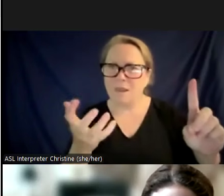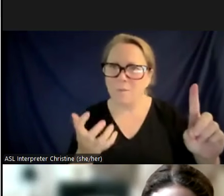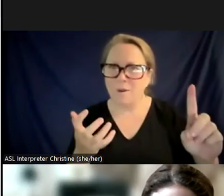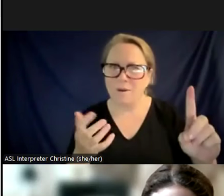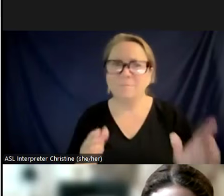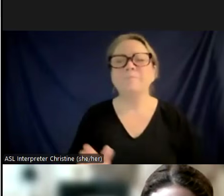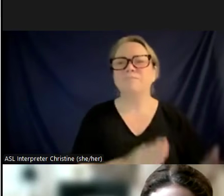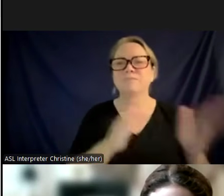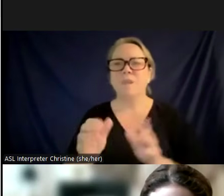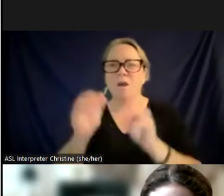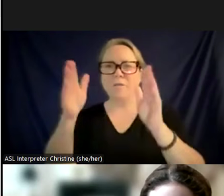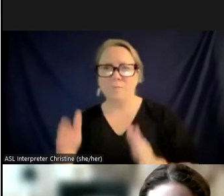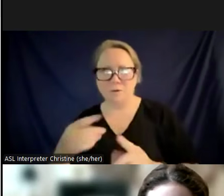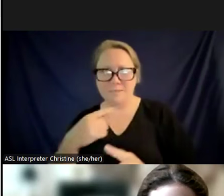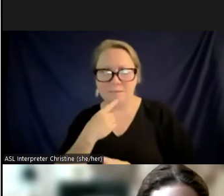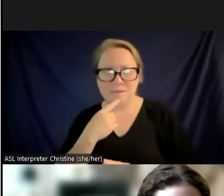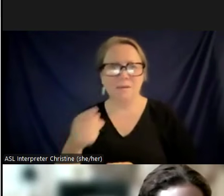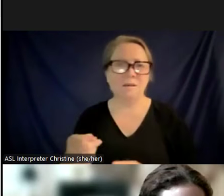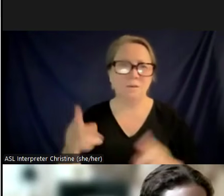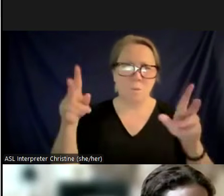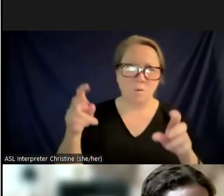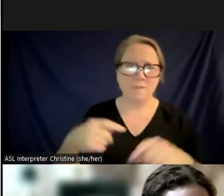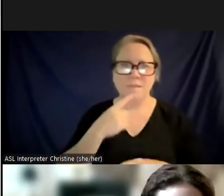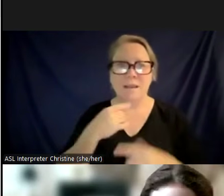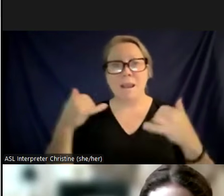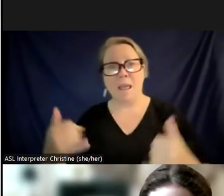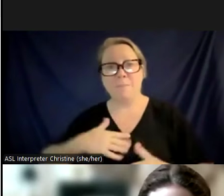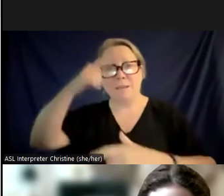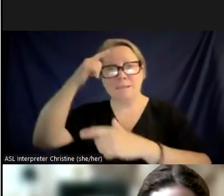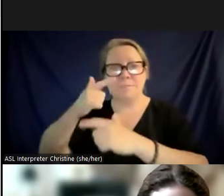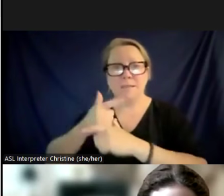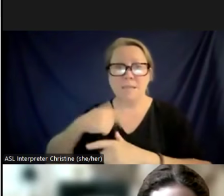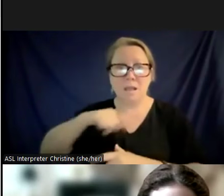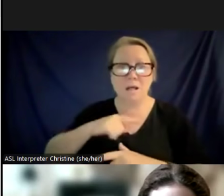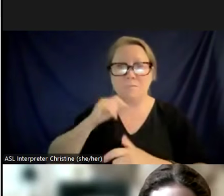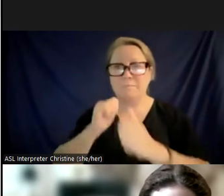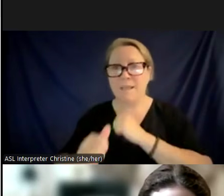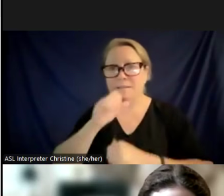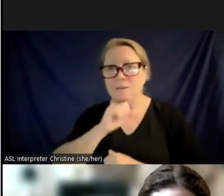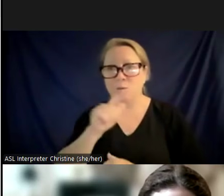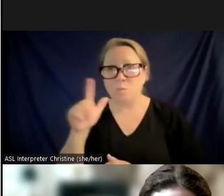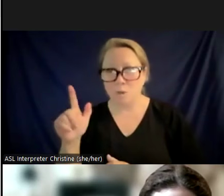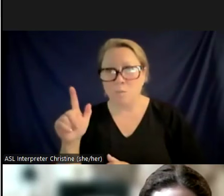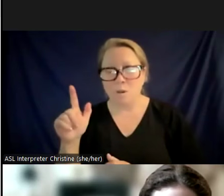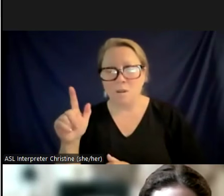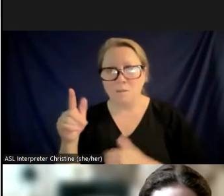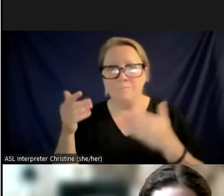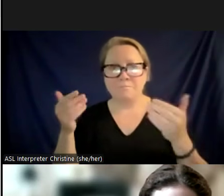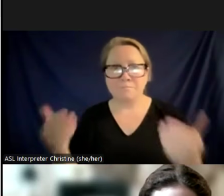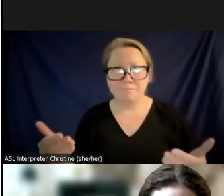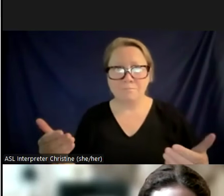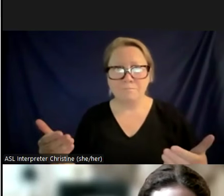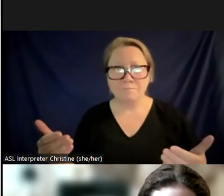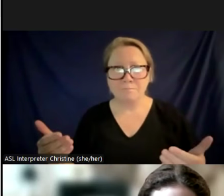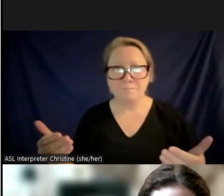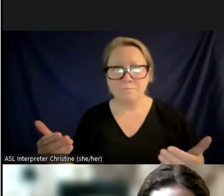another participant said, quote, so now that my siblings and I are all beyond the age of 21, so beforehand